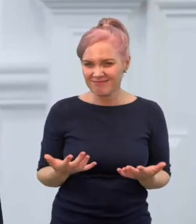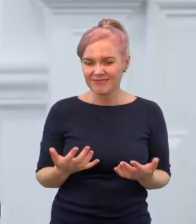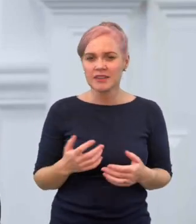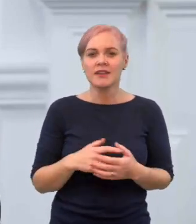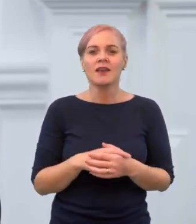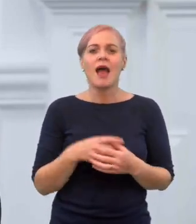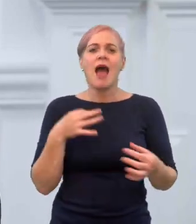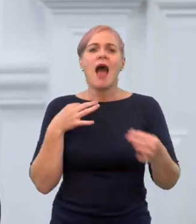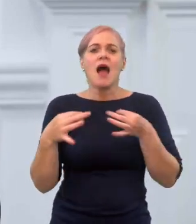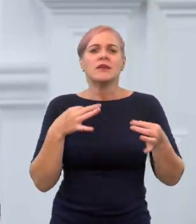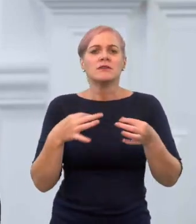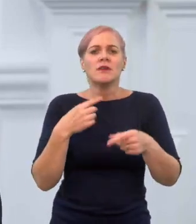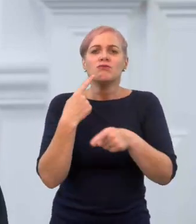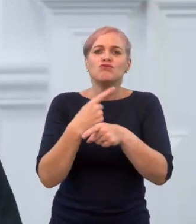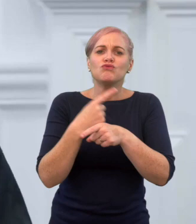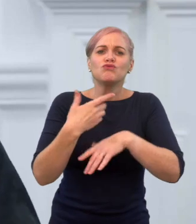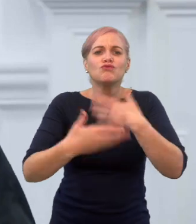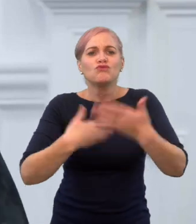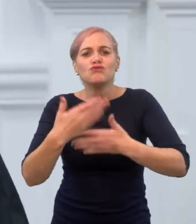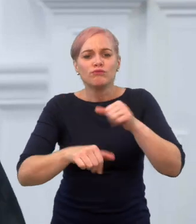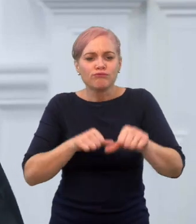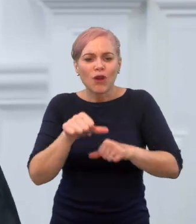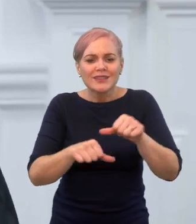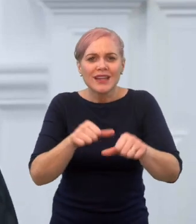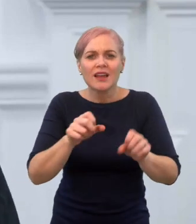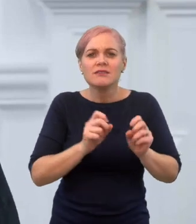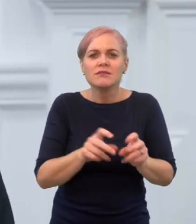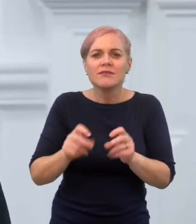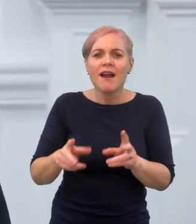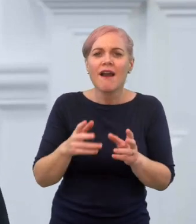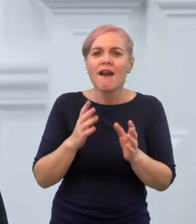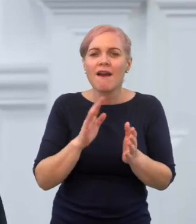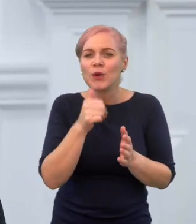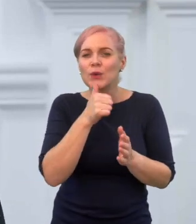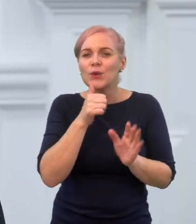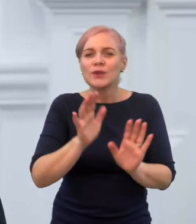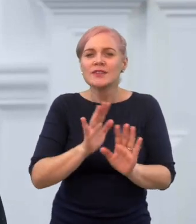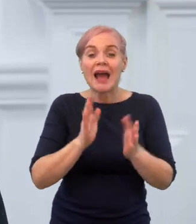well. Actors don't usually tend to speak about their process or techniques a lot, you know,